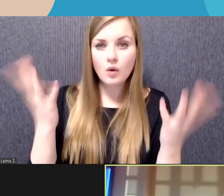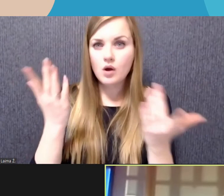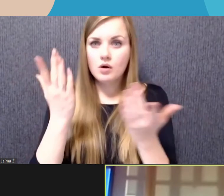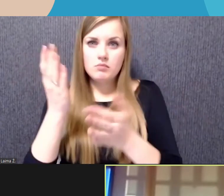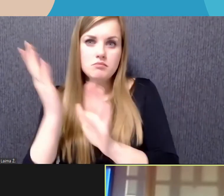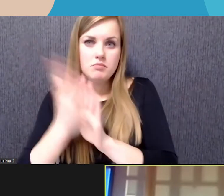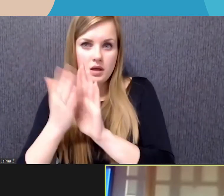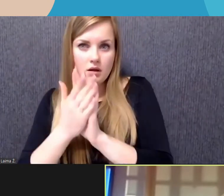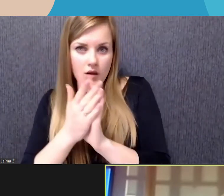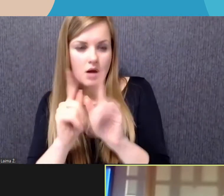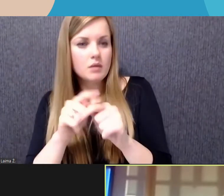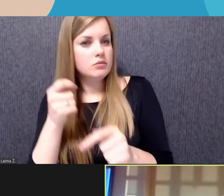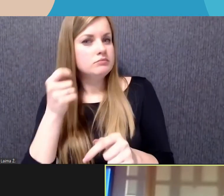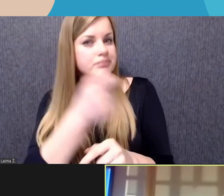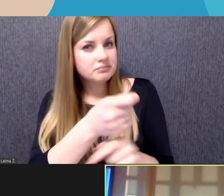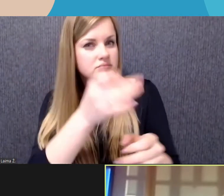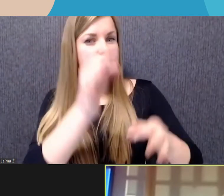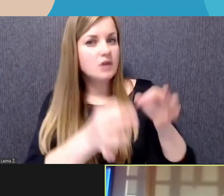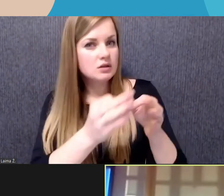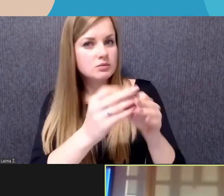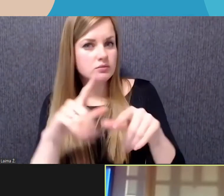when the court receives the case